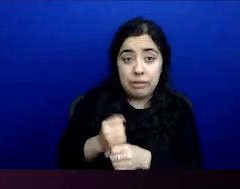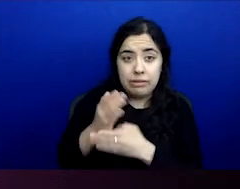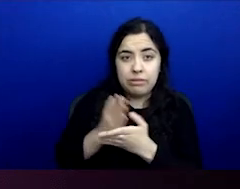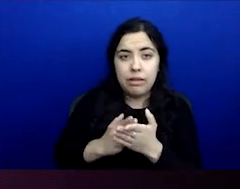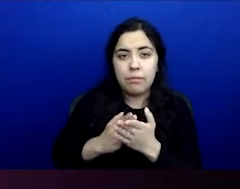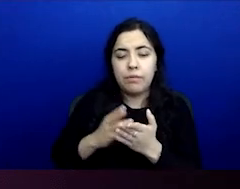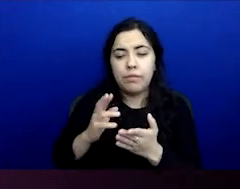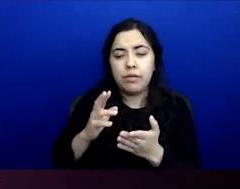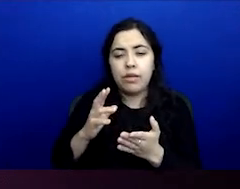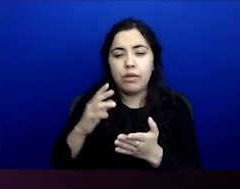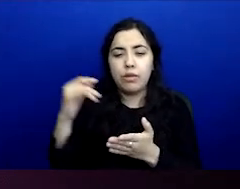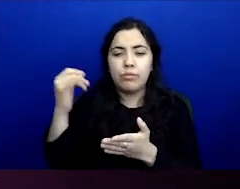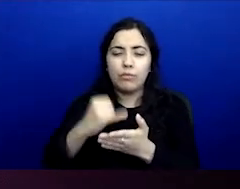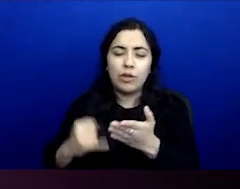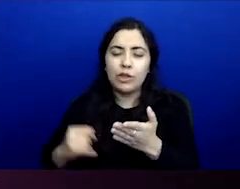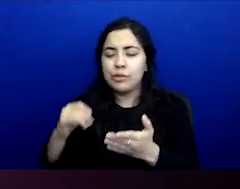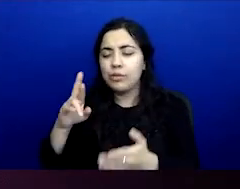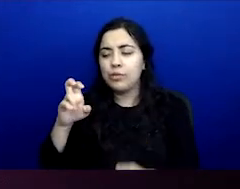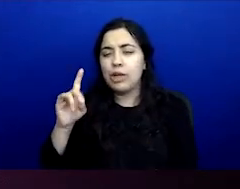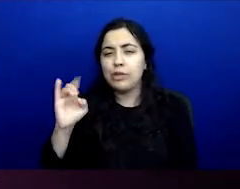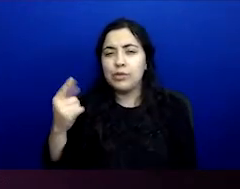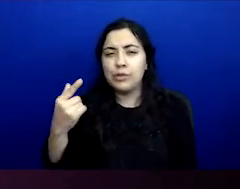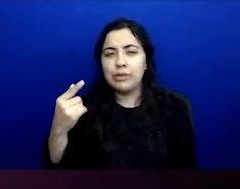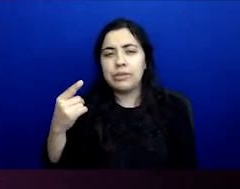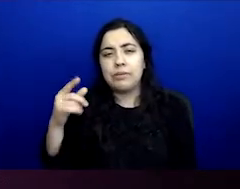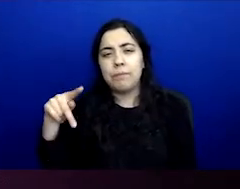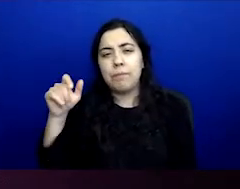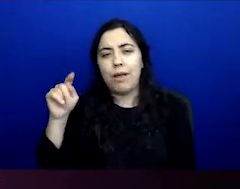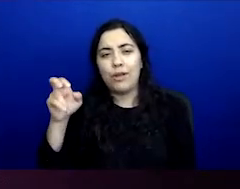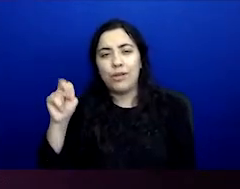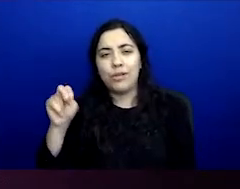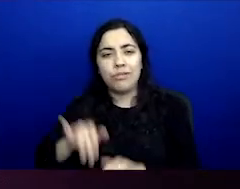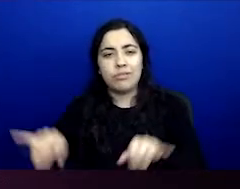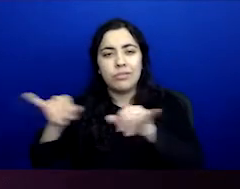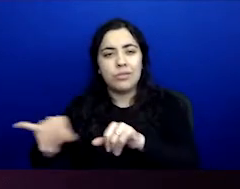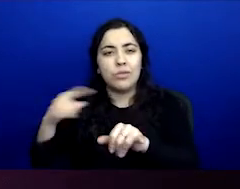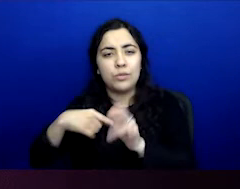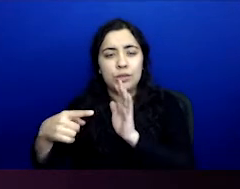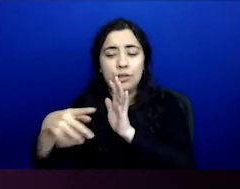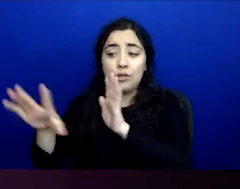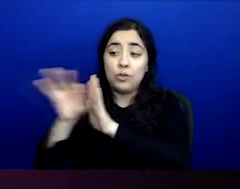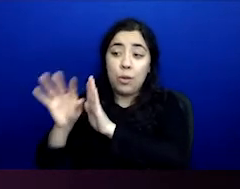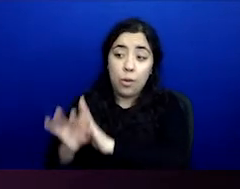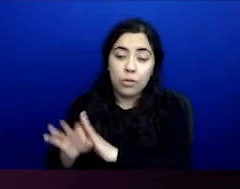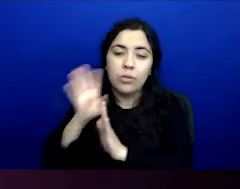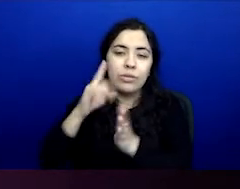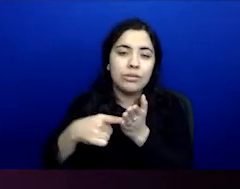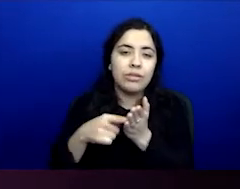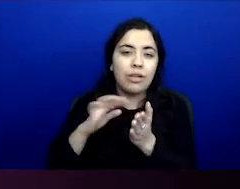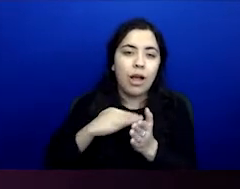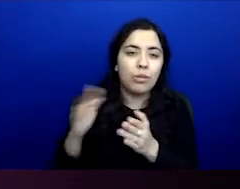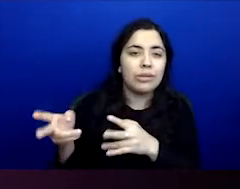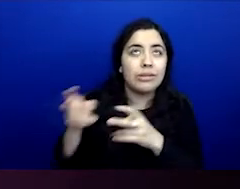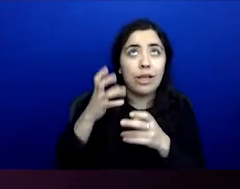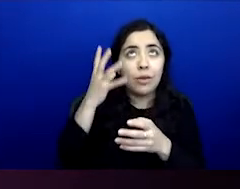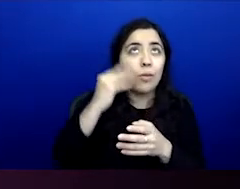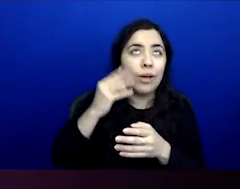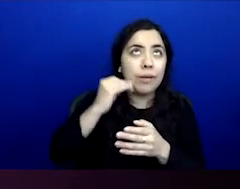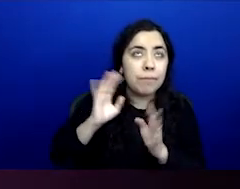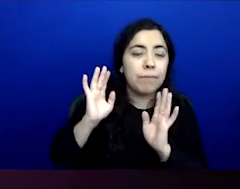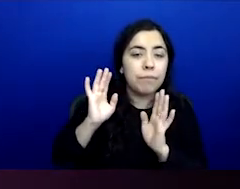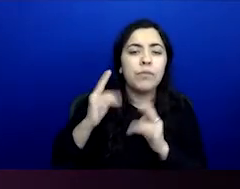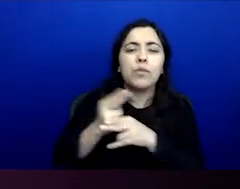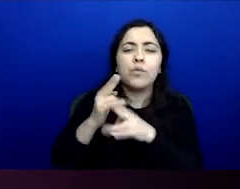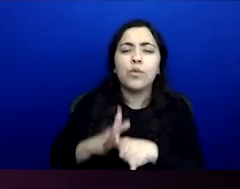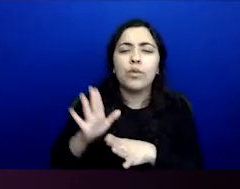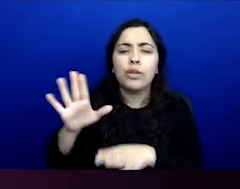rendering patterns we've chose, and talk about some takeaways. So let's start with user experience. How have